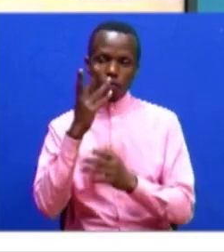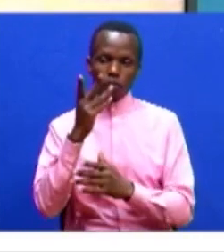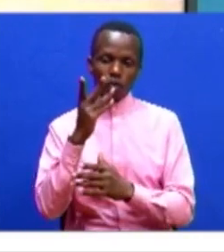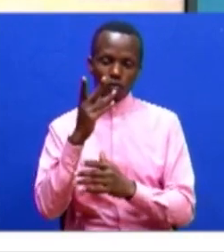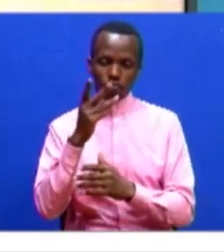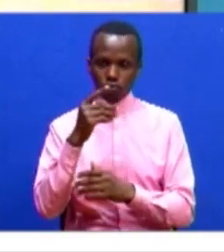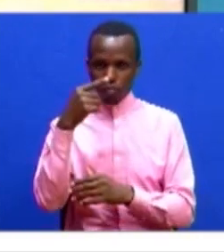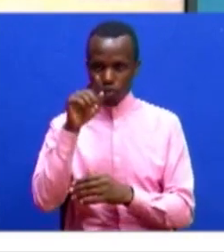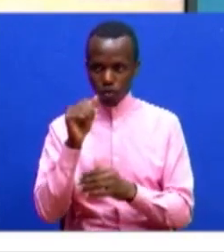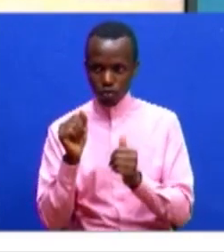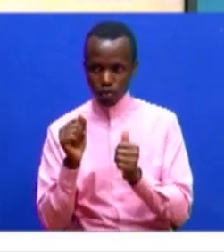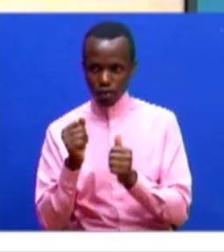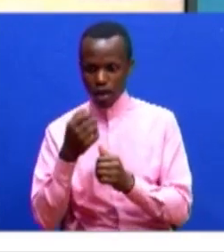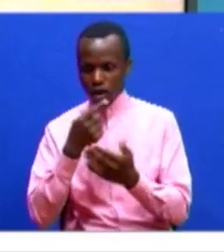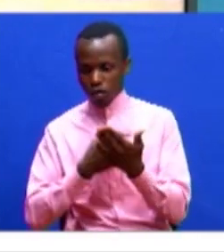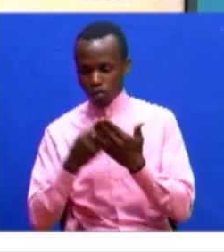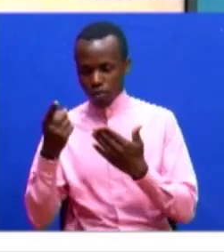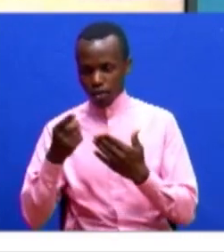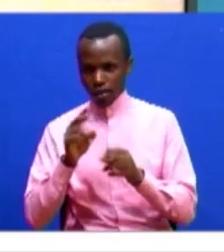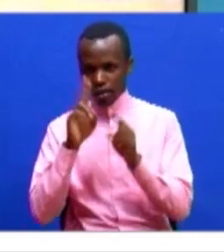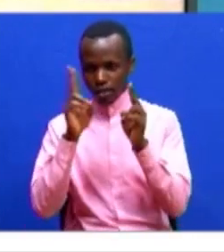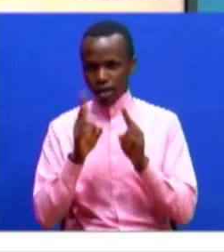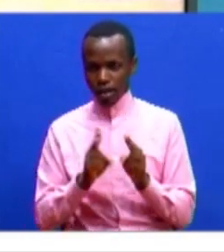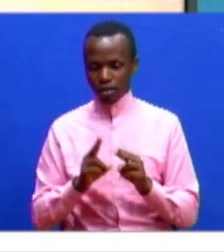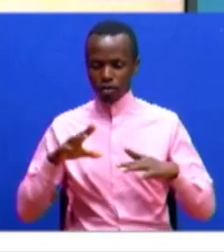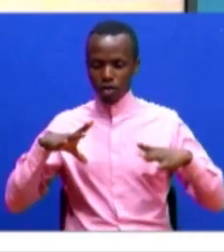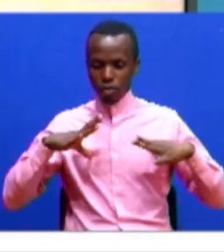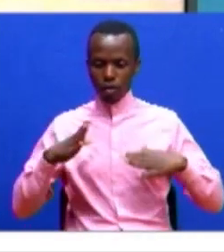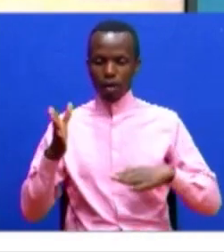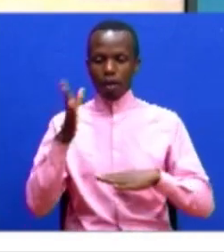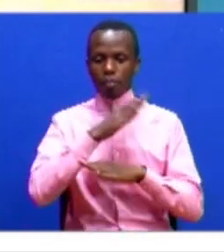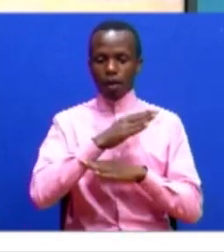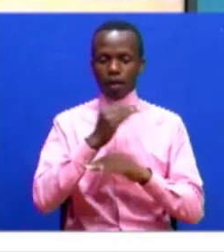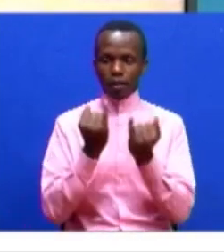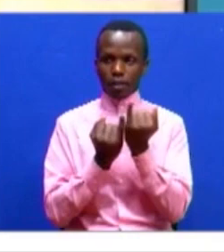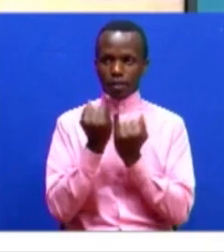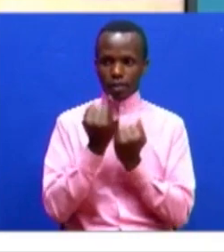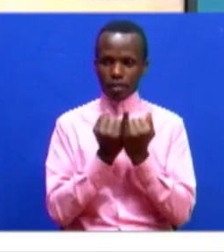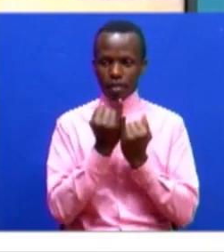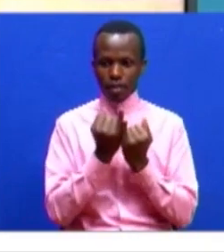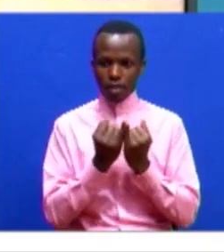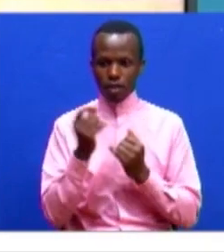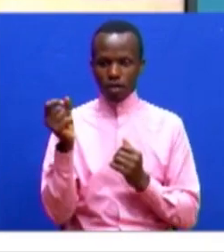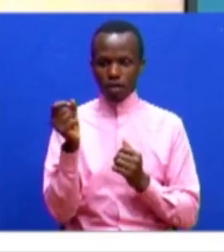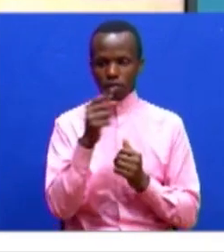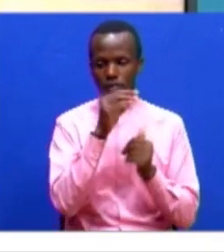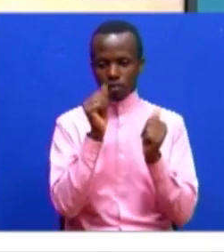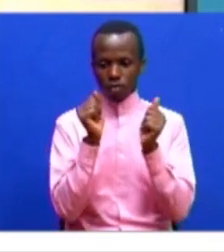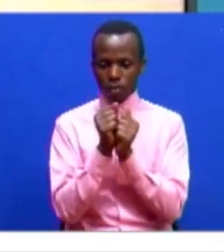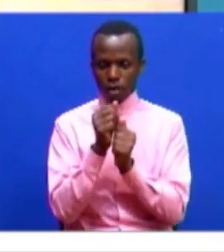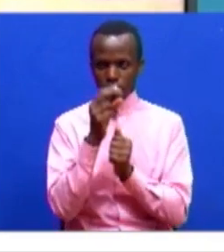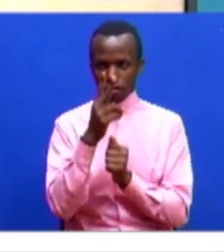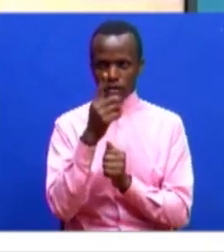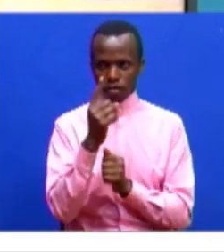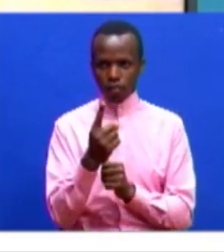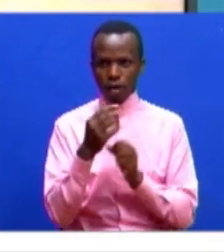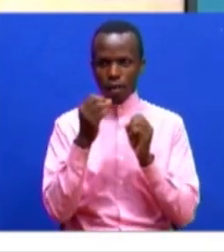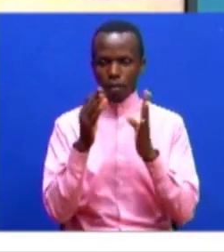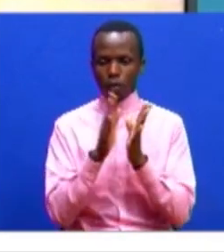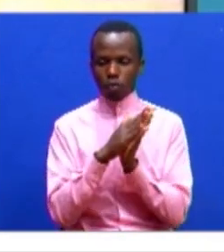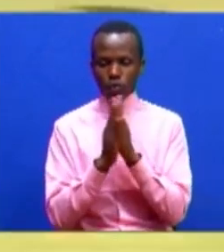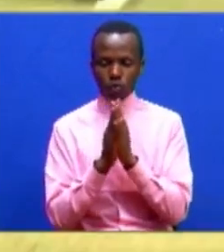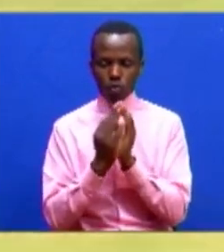will take a 2-week international break, resuming on Saturday, the 21st of October, 2023. Here is more on the